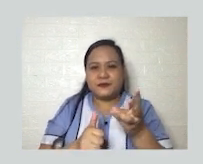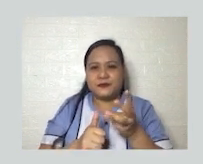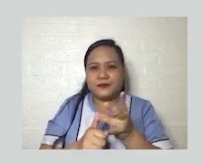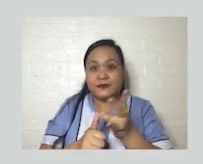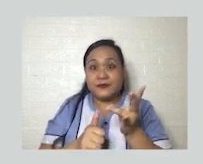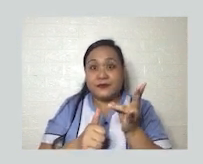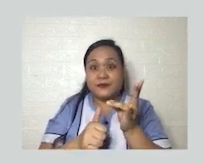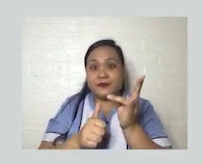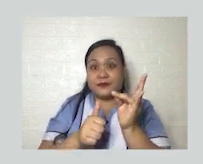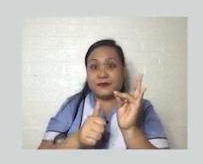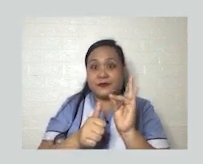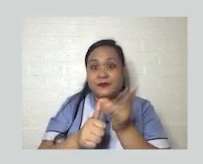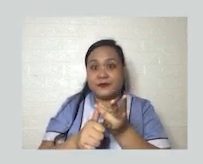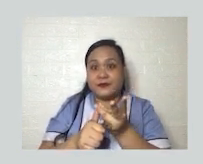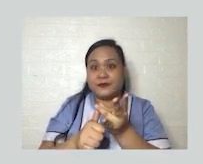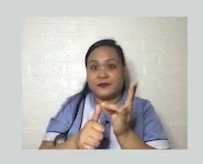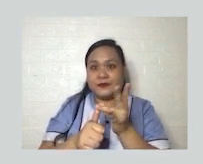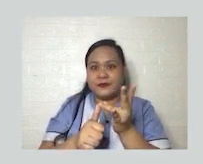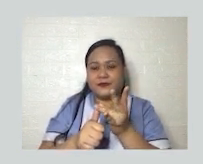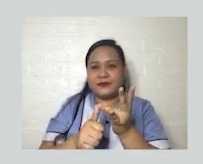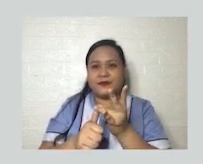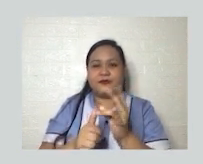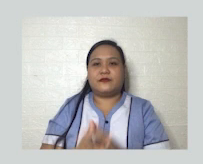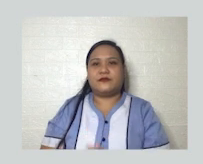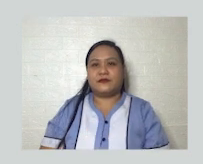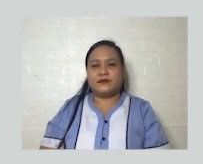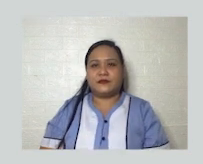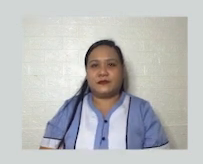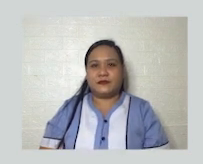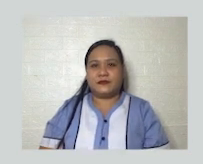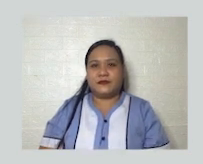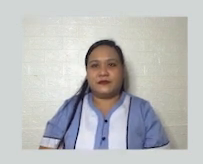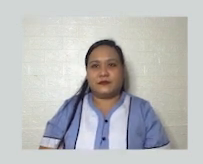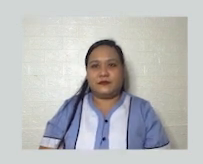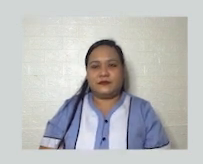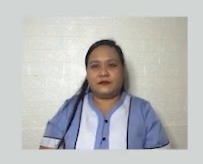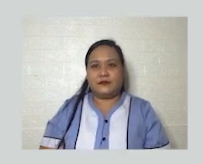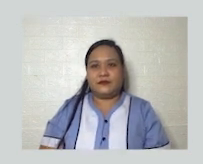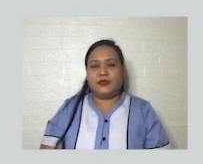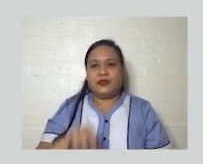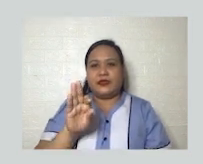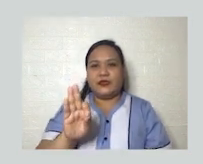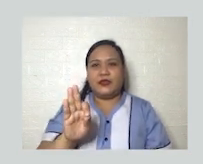Right! This is the seventh step in sowing seeds.